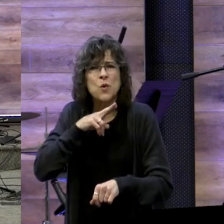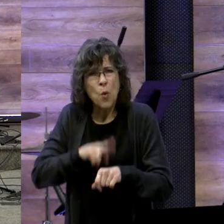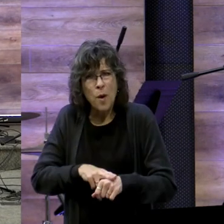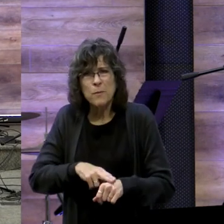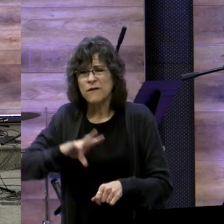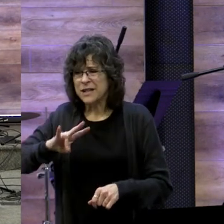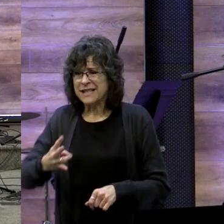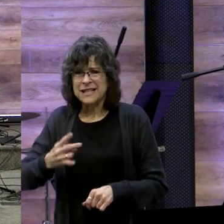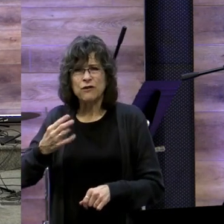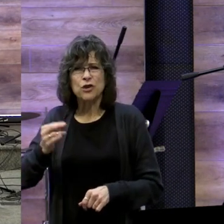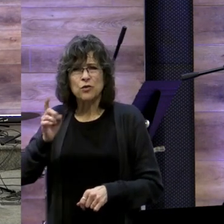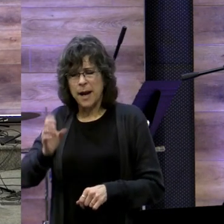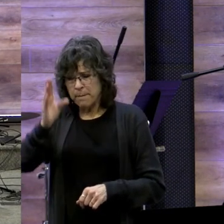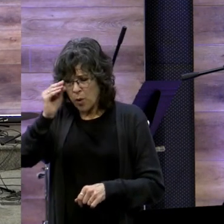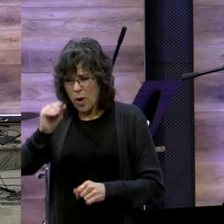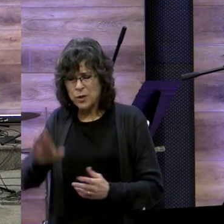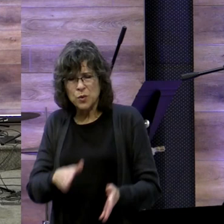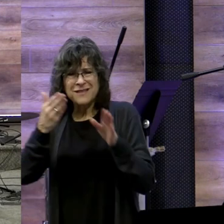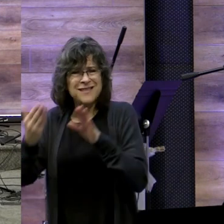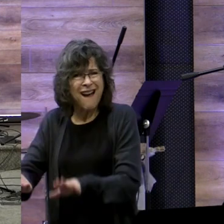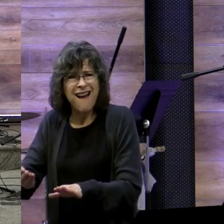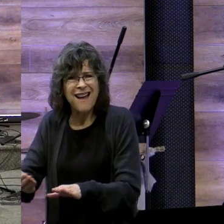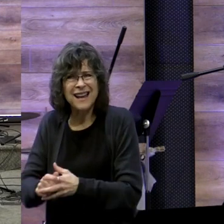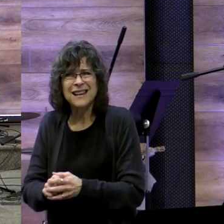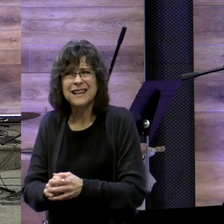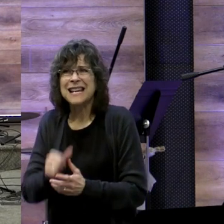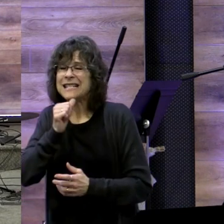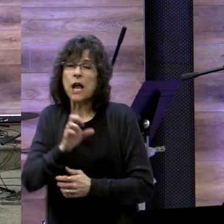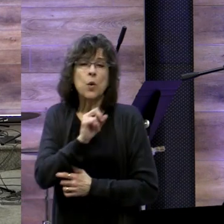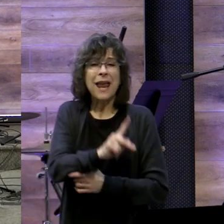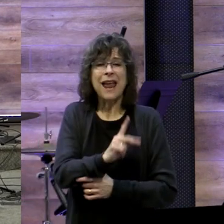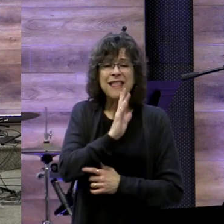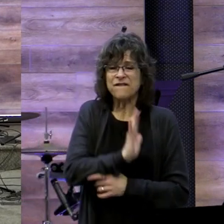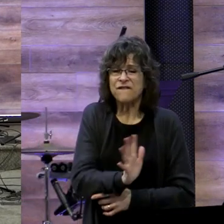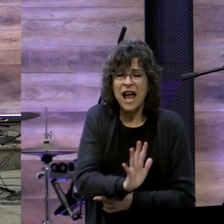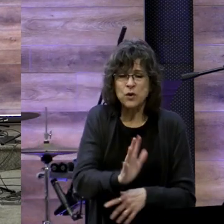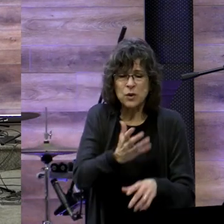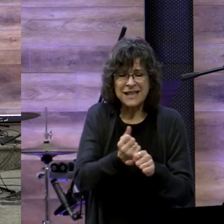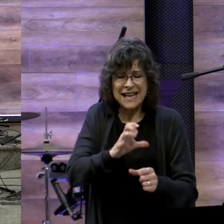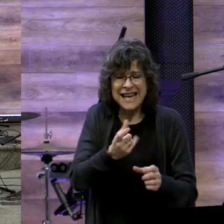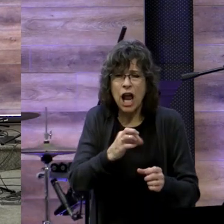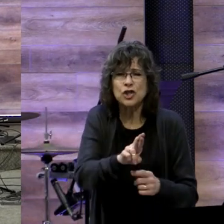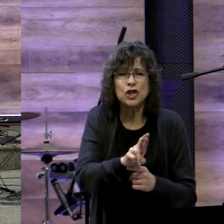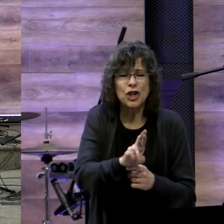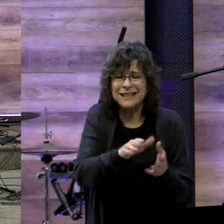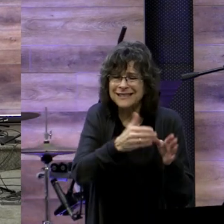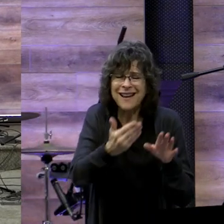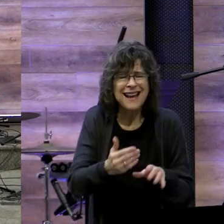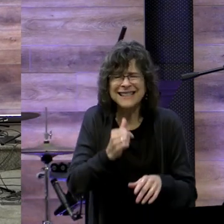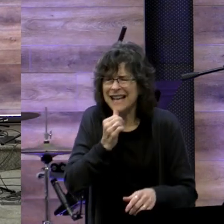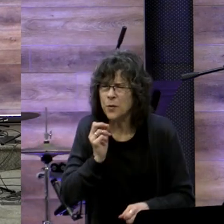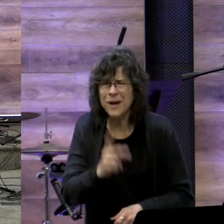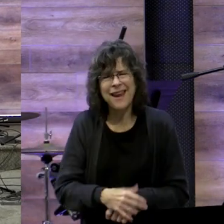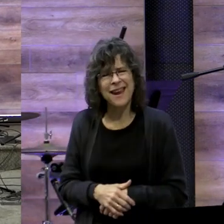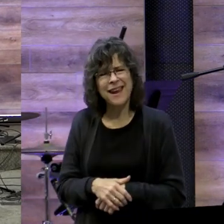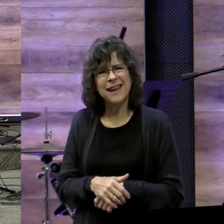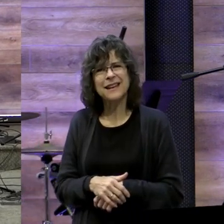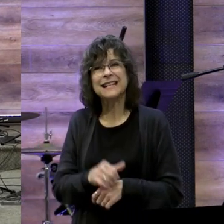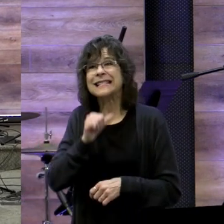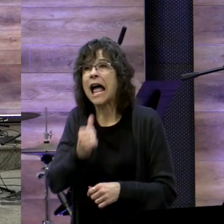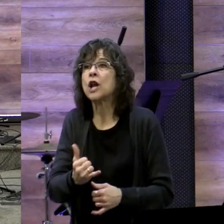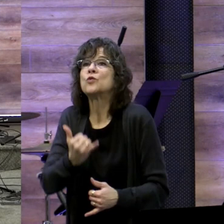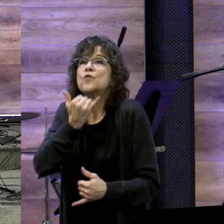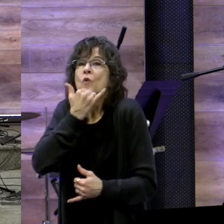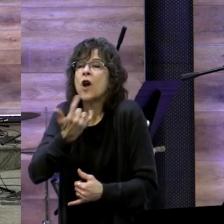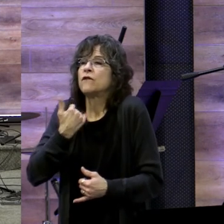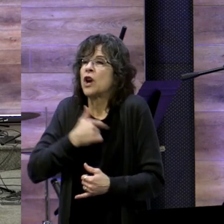grade boy to die in a farm accident. It's not okay that five-year-olds get cancer and die. It's not wrong to feel the